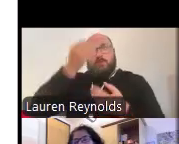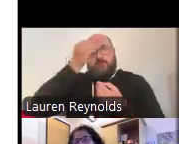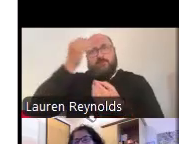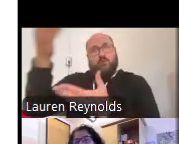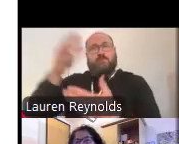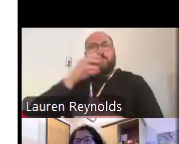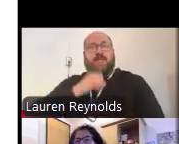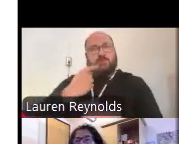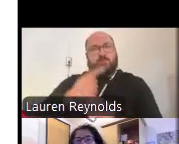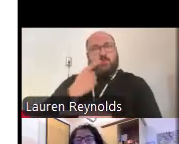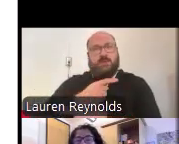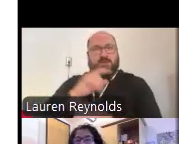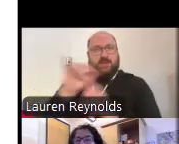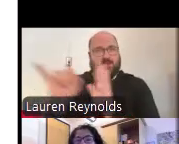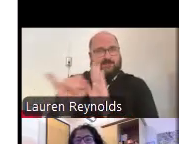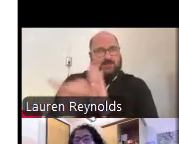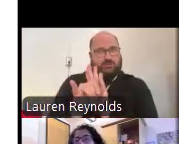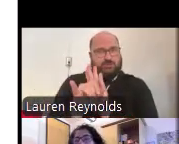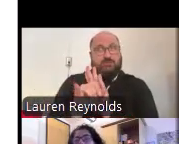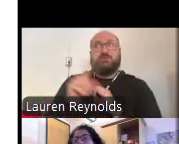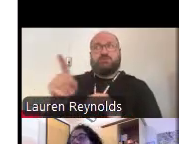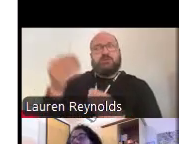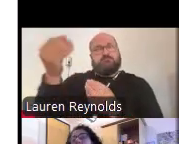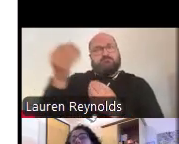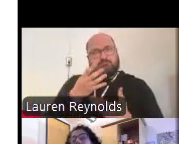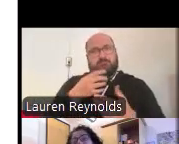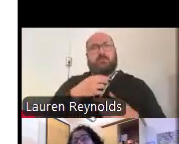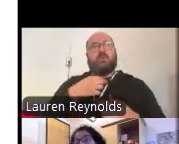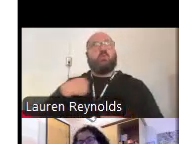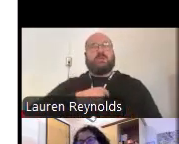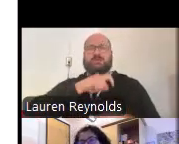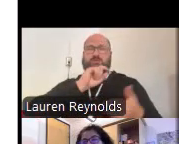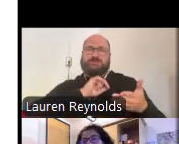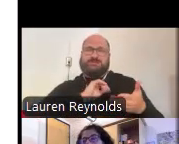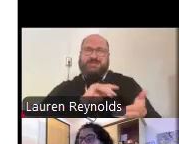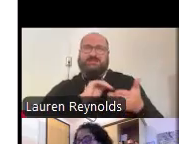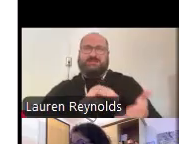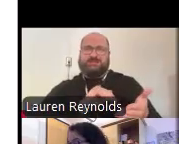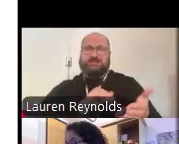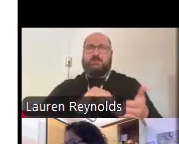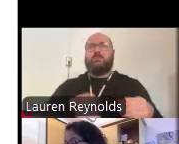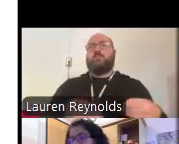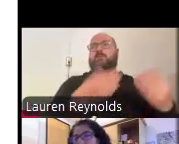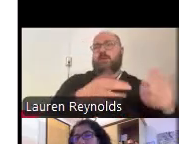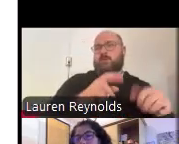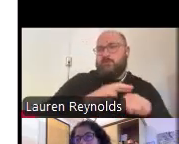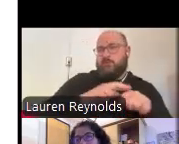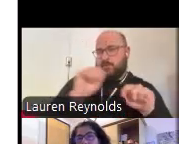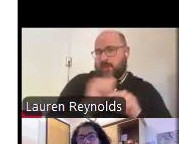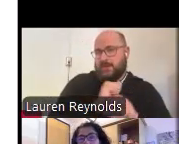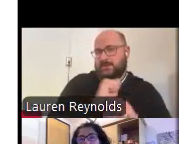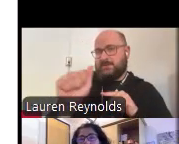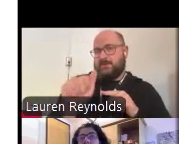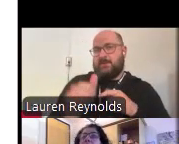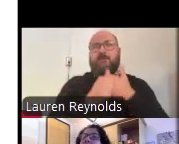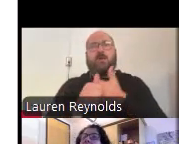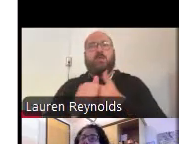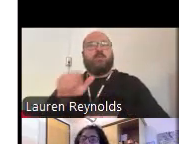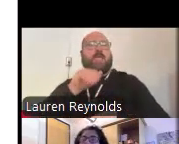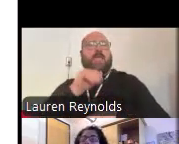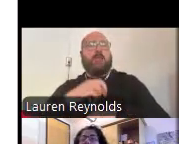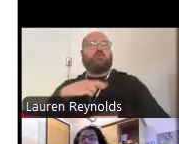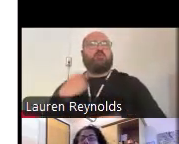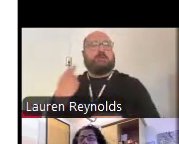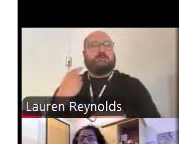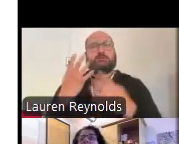identification. And she talked to us about the need to study provider referral practices following an at-risk screening result.